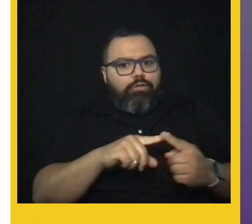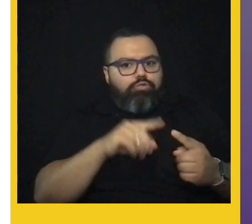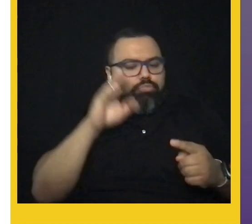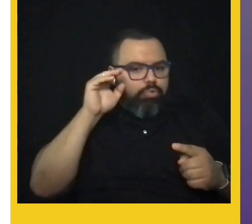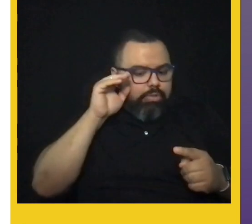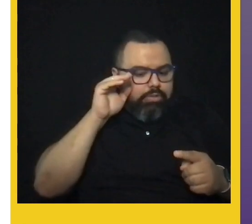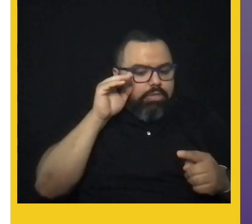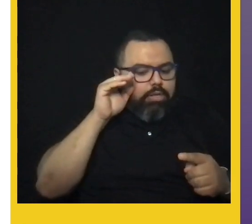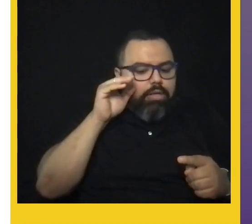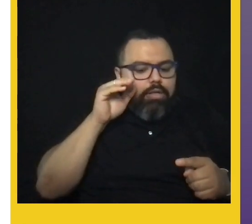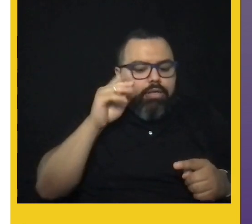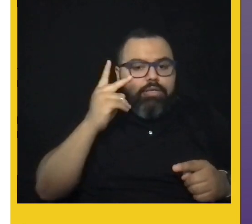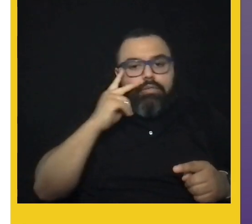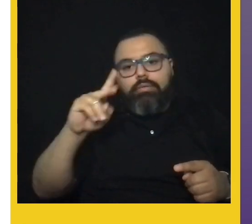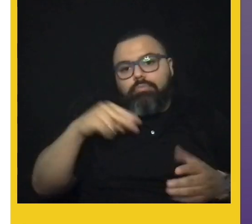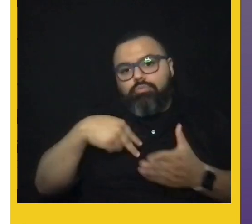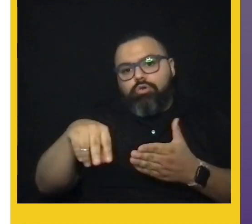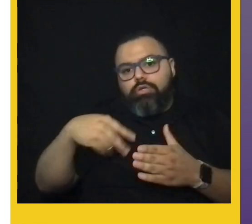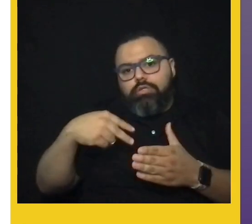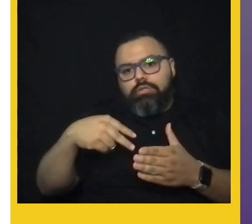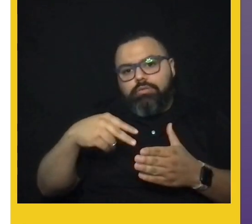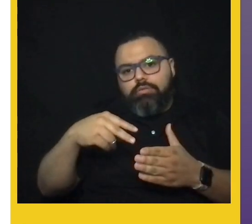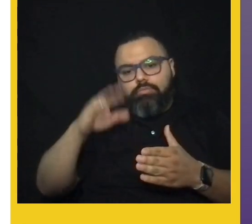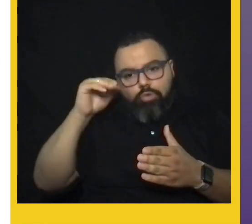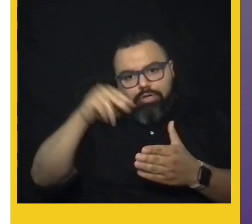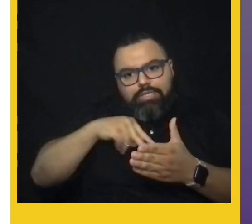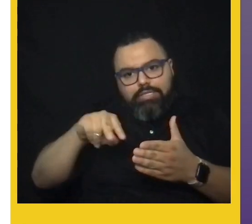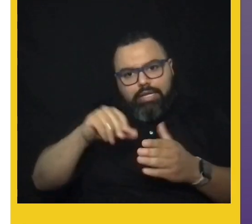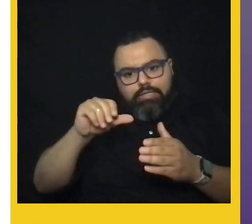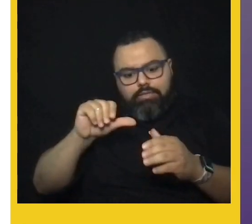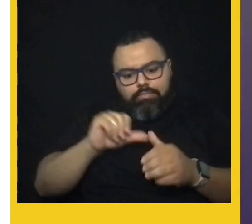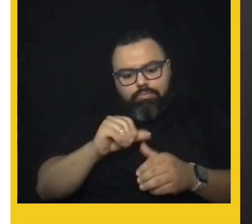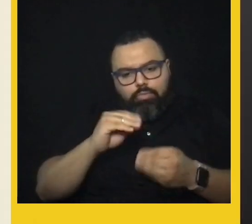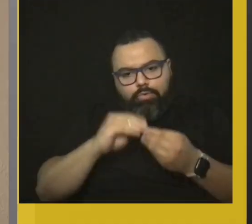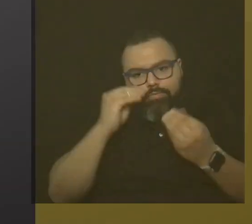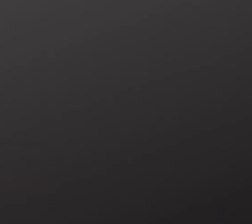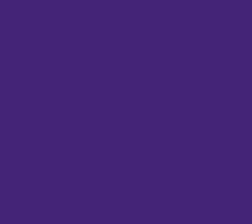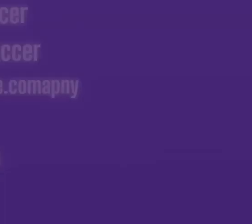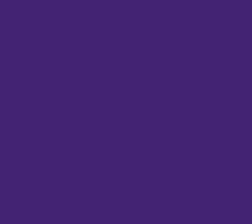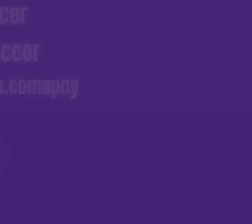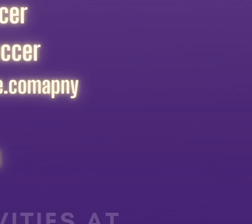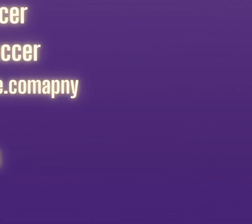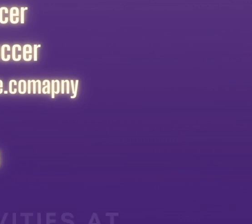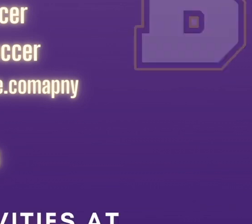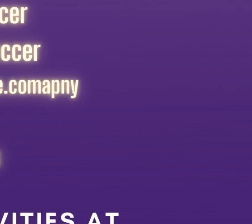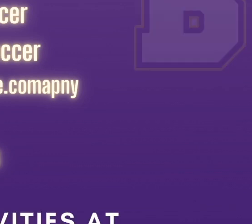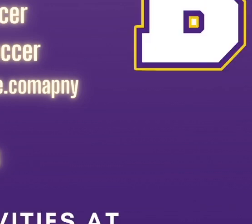purchases come back to Burgess. Look on the Burgess Dance Instagram page for more information.